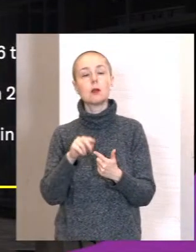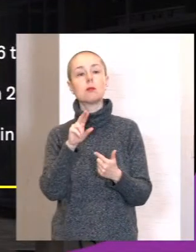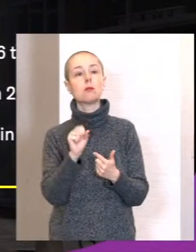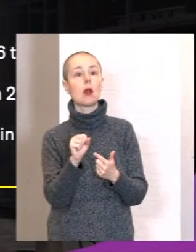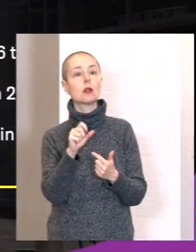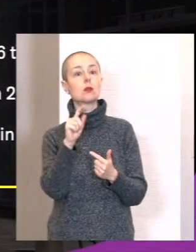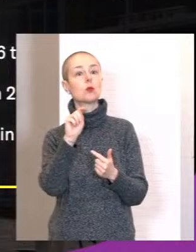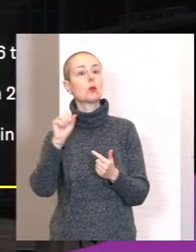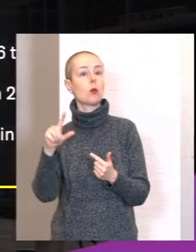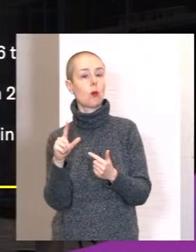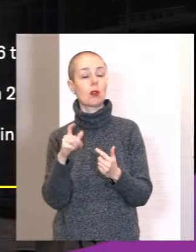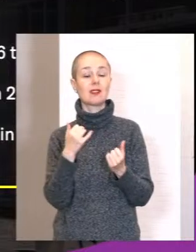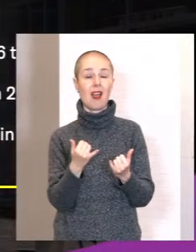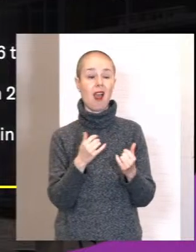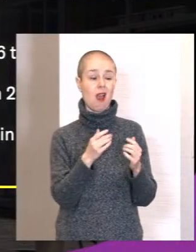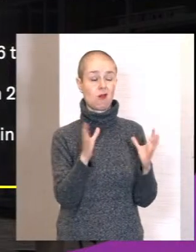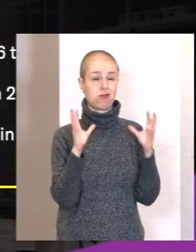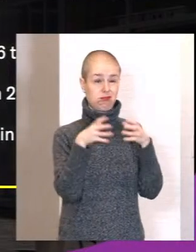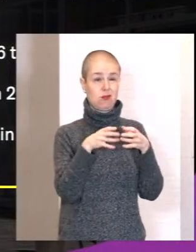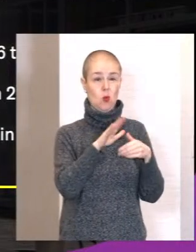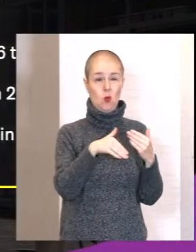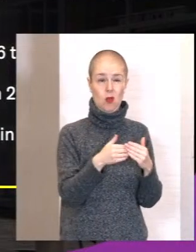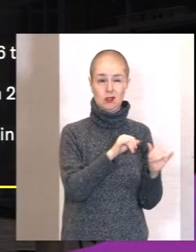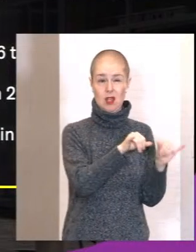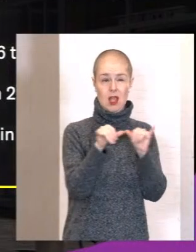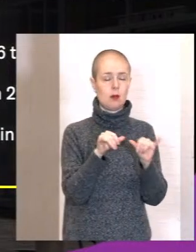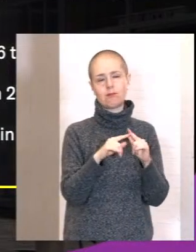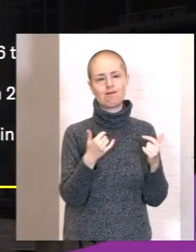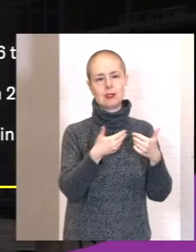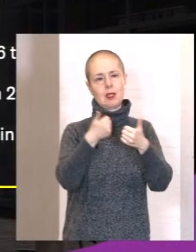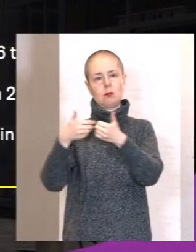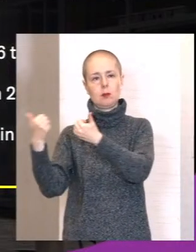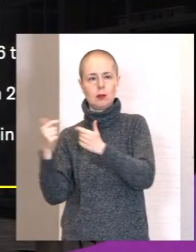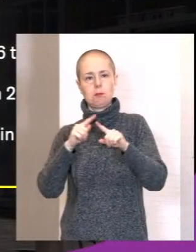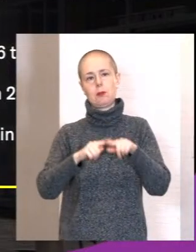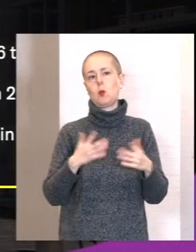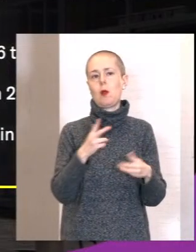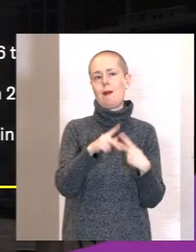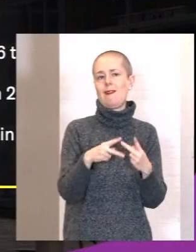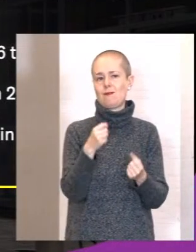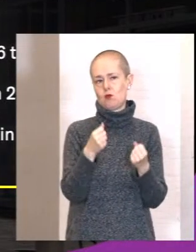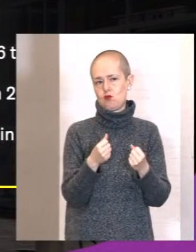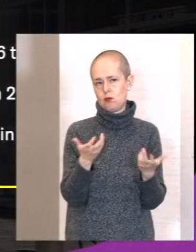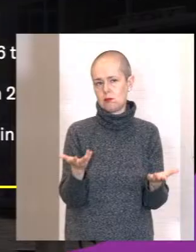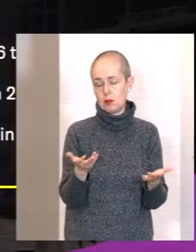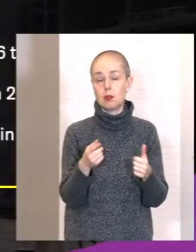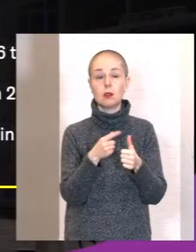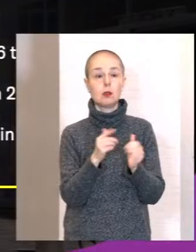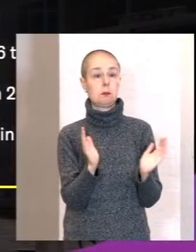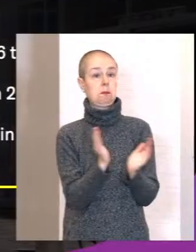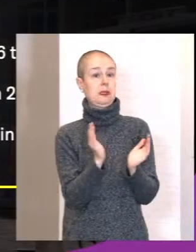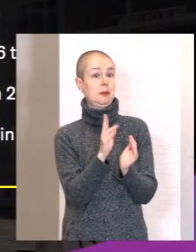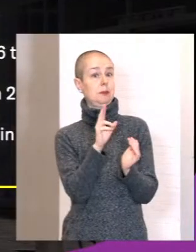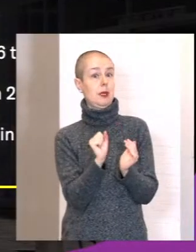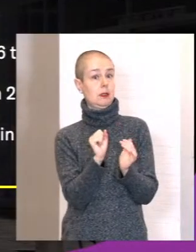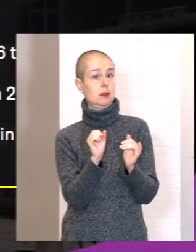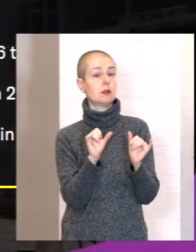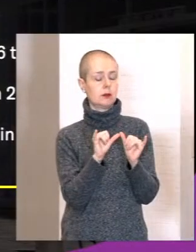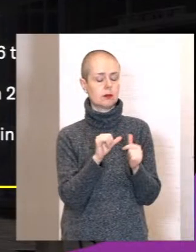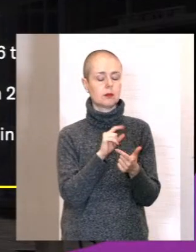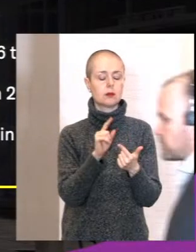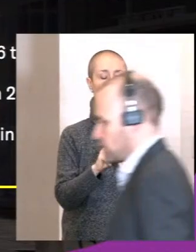buses together, would be separated into 3 classes based on vehicle type: minibuses, 2-axle buses,